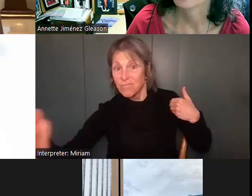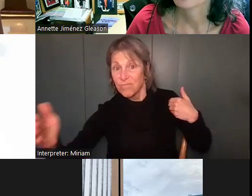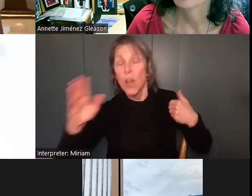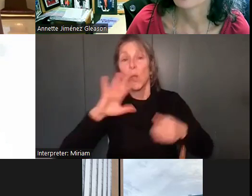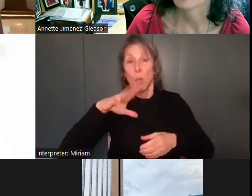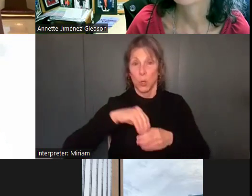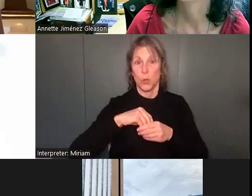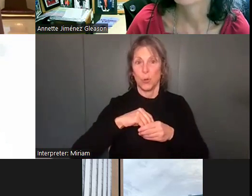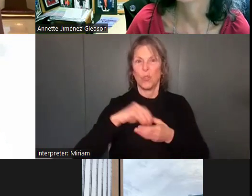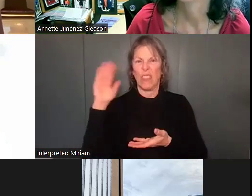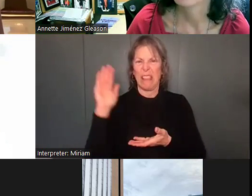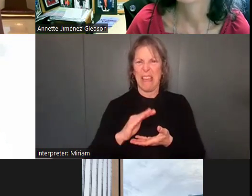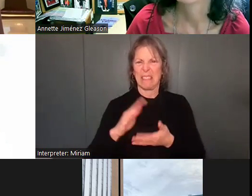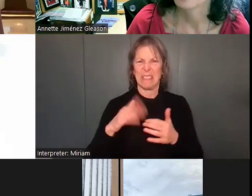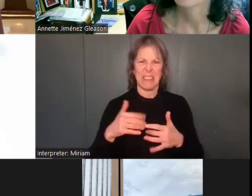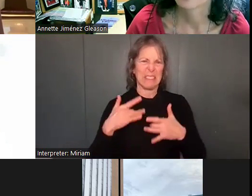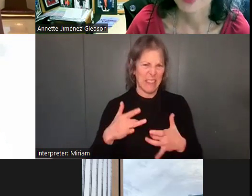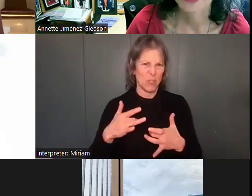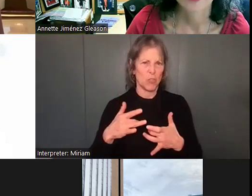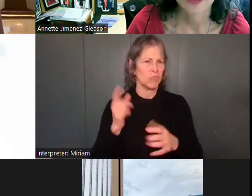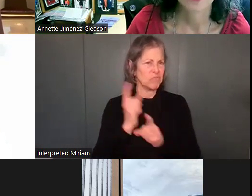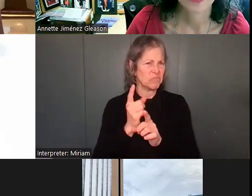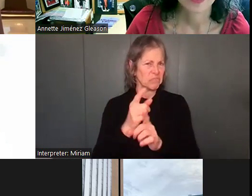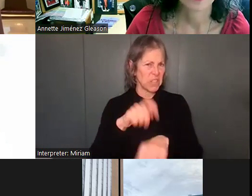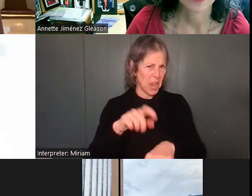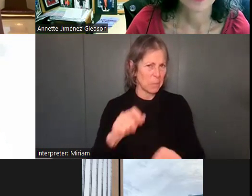than it would ordinarily.